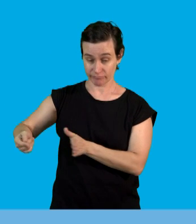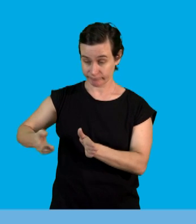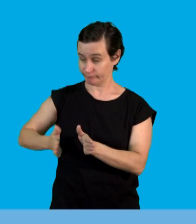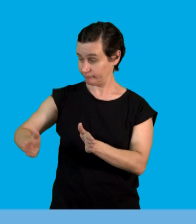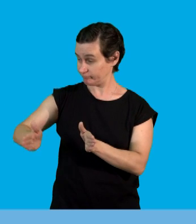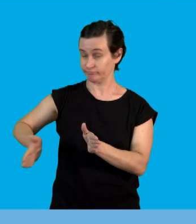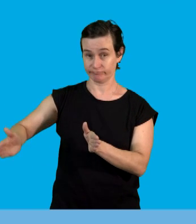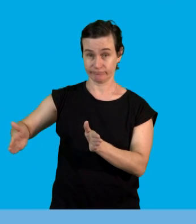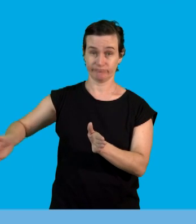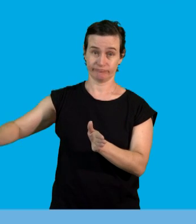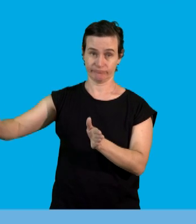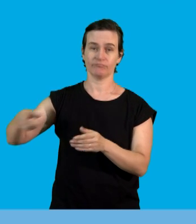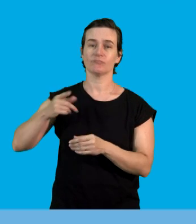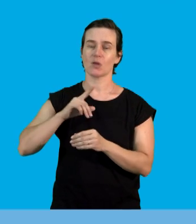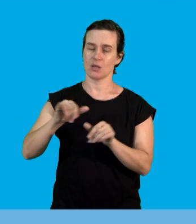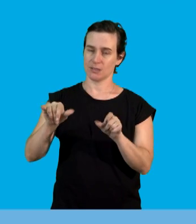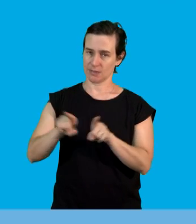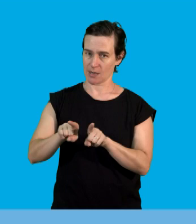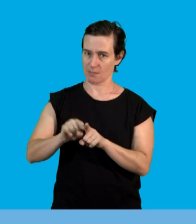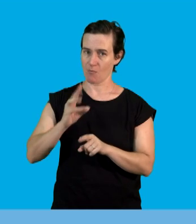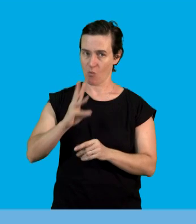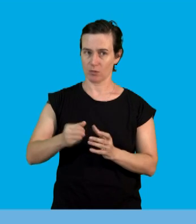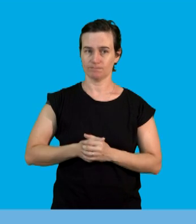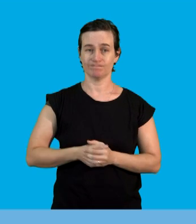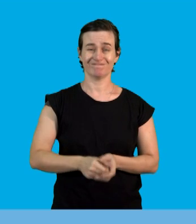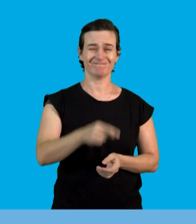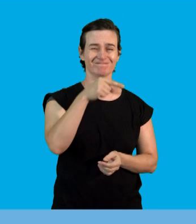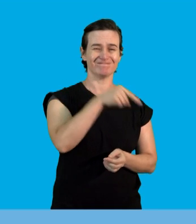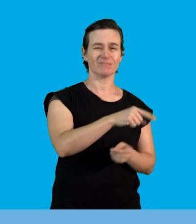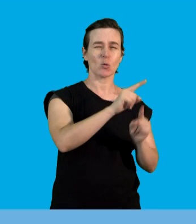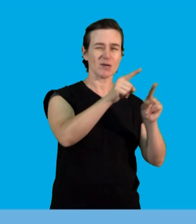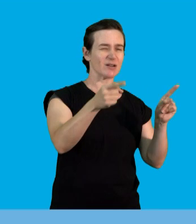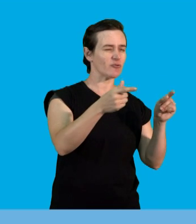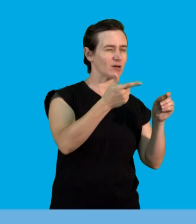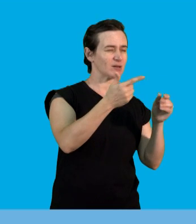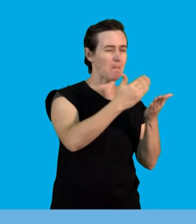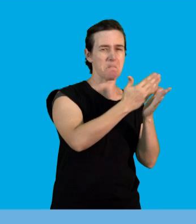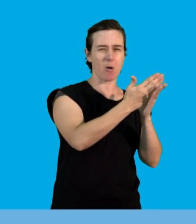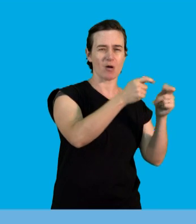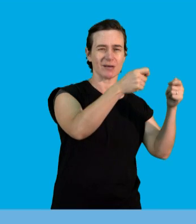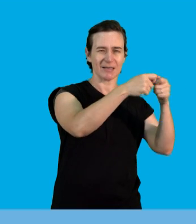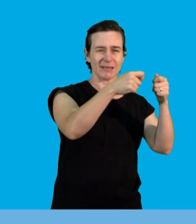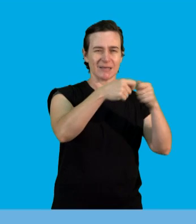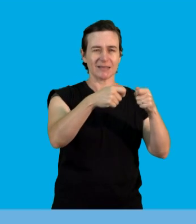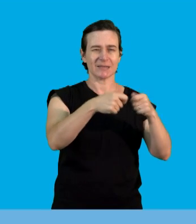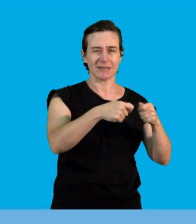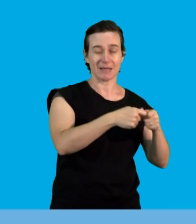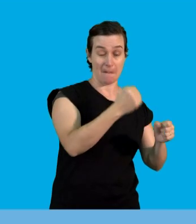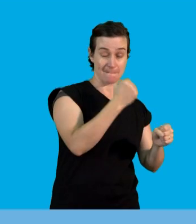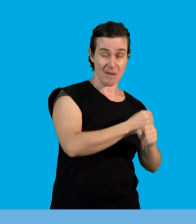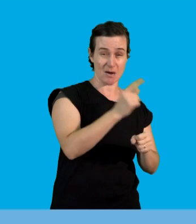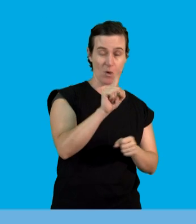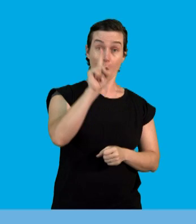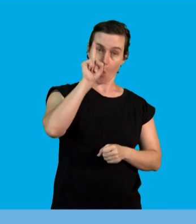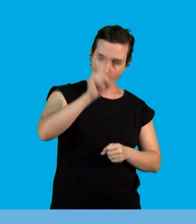to be the same. Furthermore, components connected in series create a single pathway for the charges. As we have said,